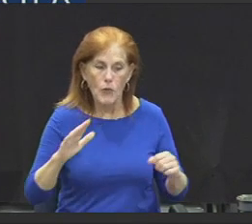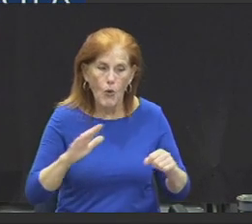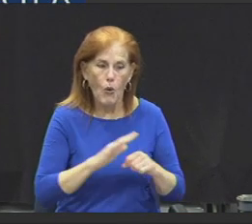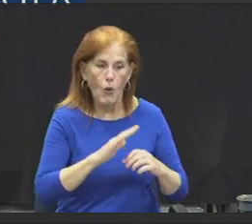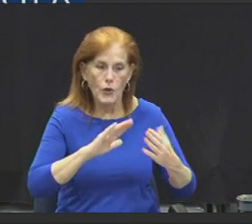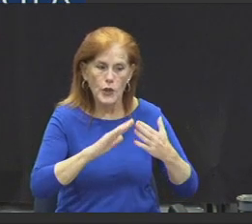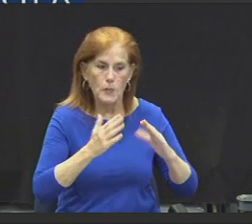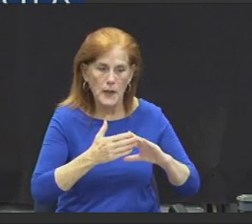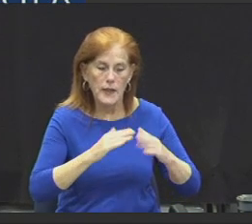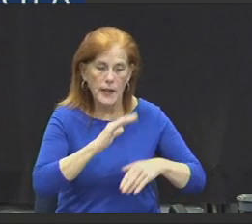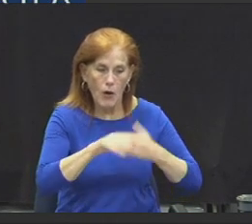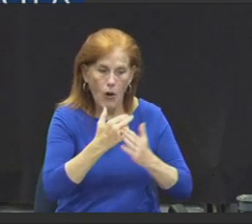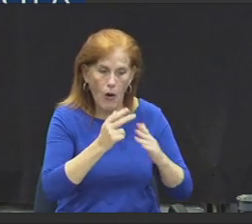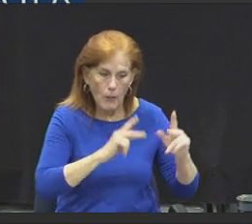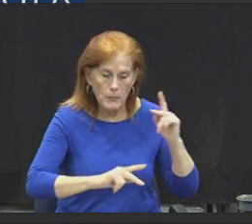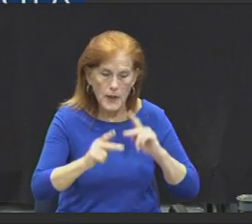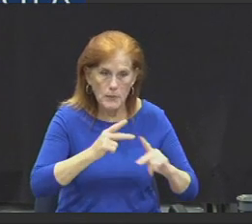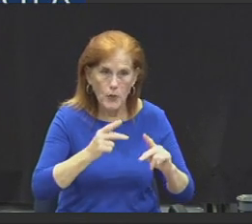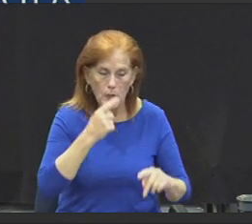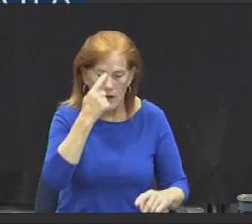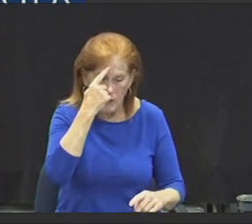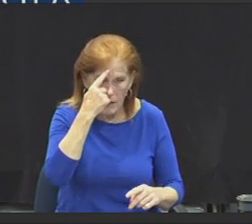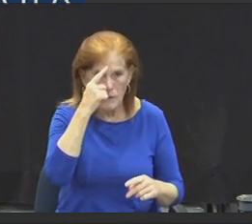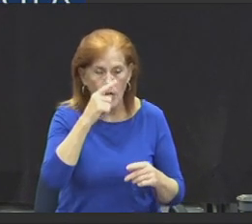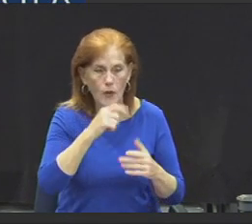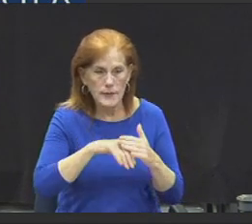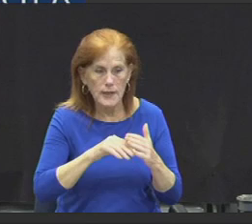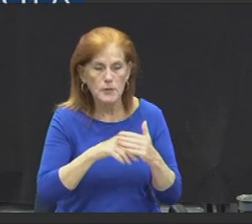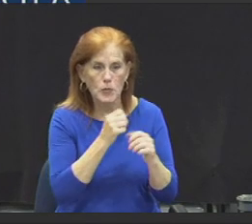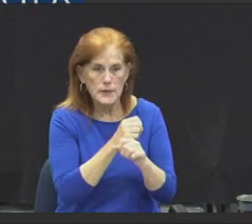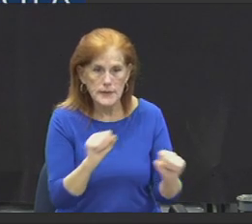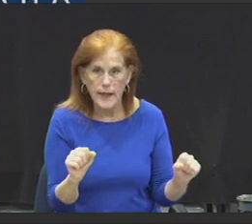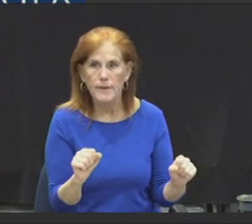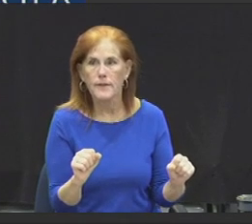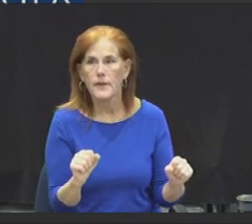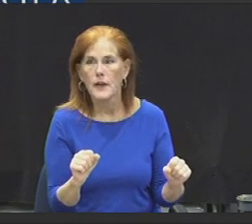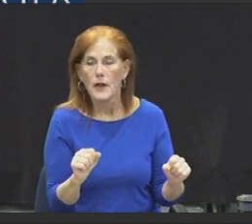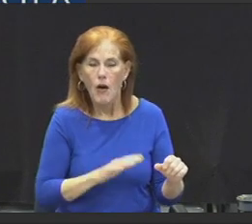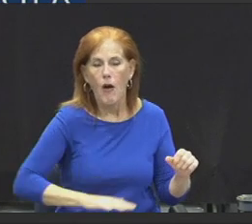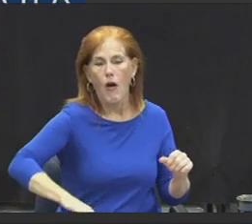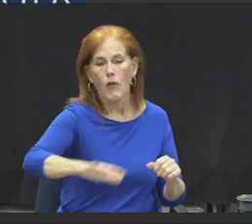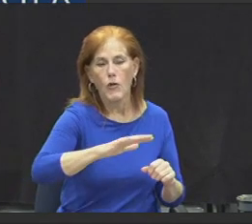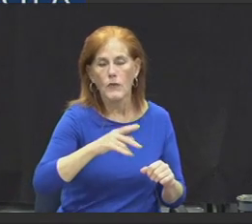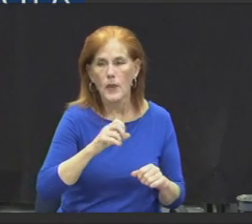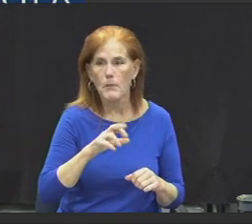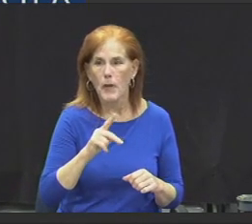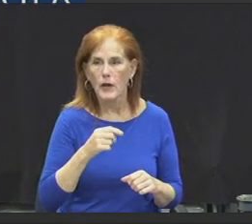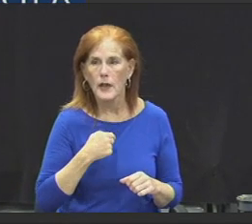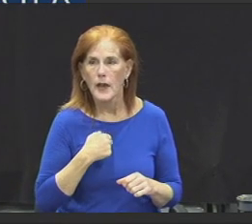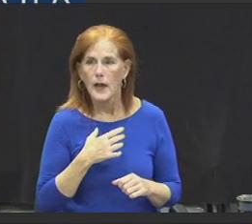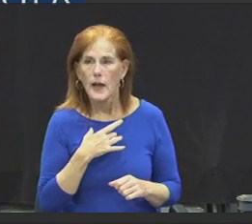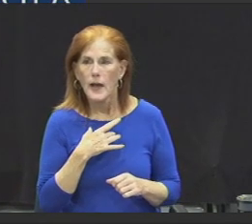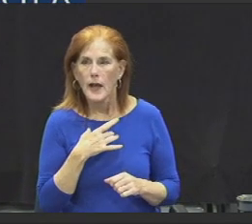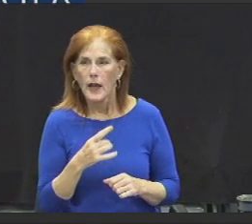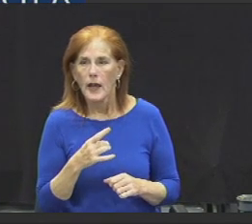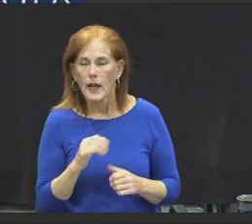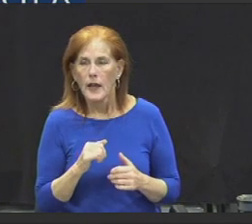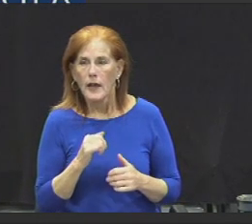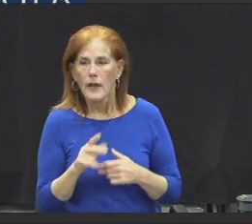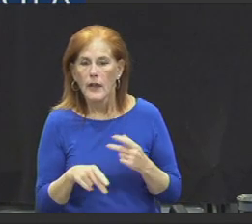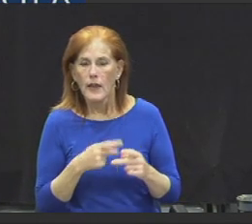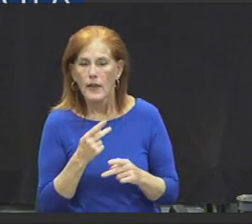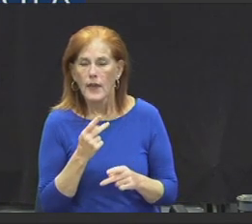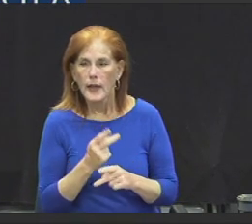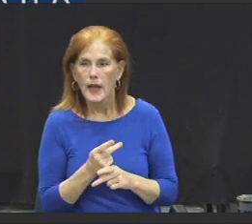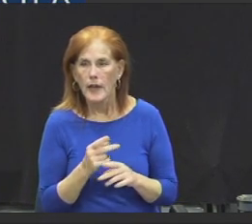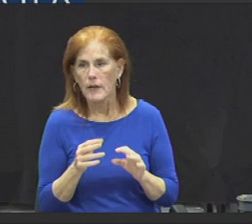thoughtful, safe and accessible, accoutrements in the park. I like that sort of as this iterative process